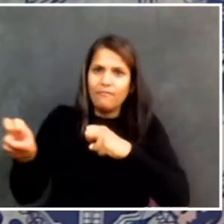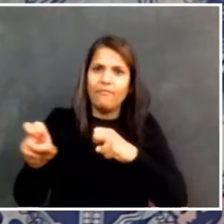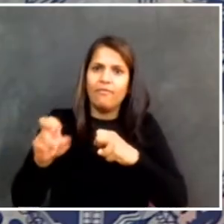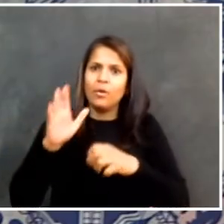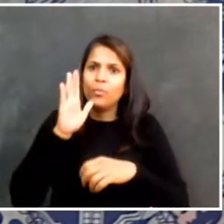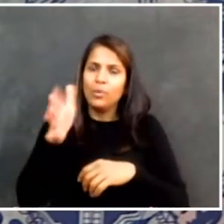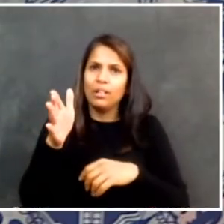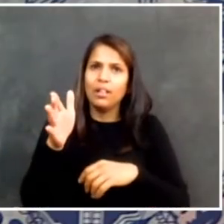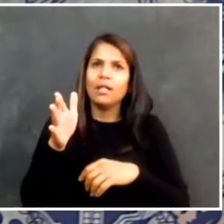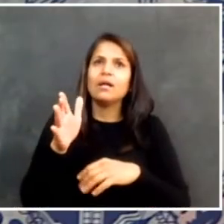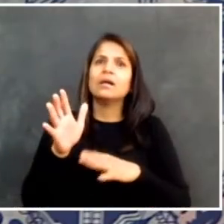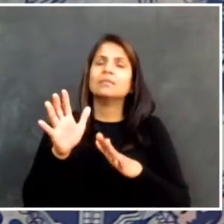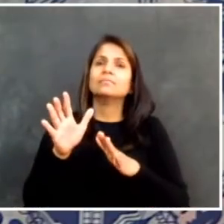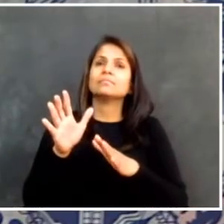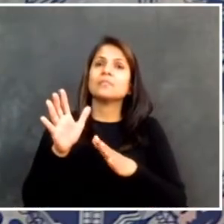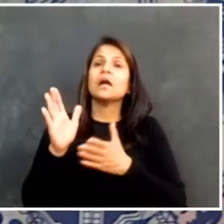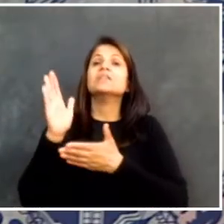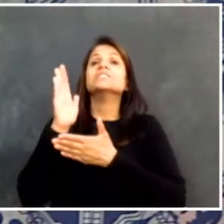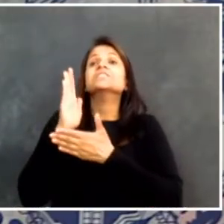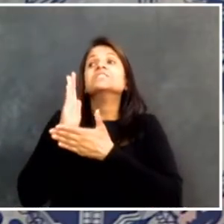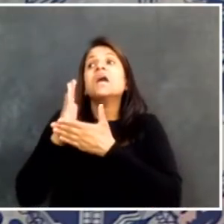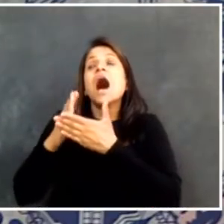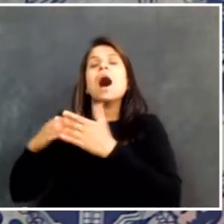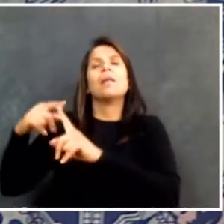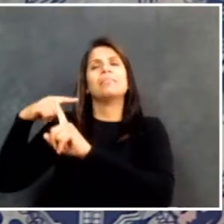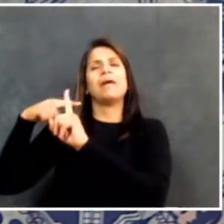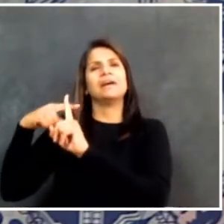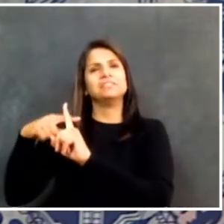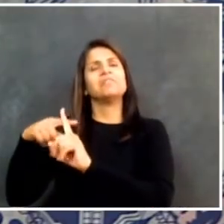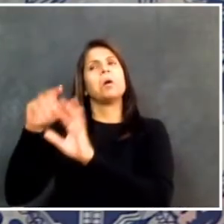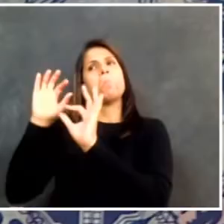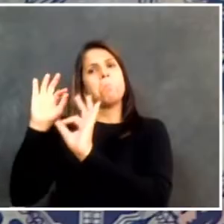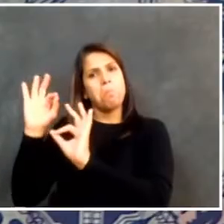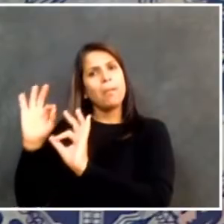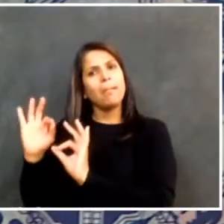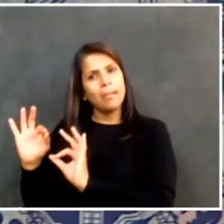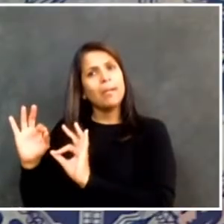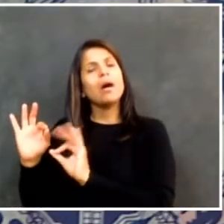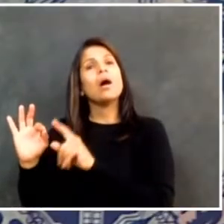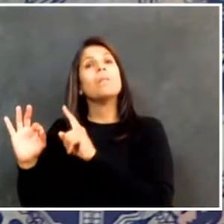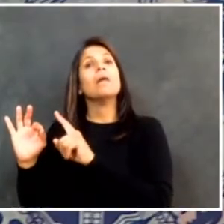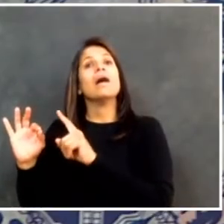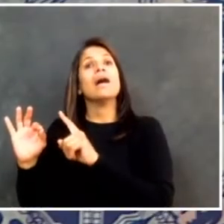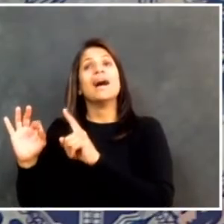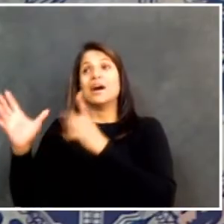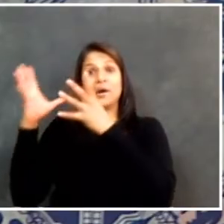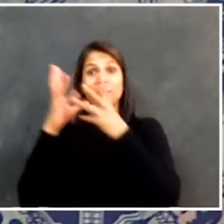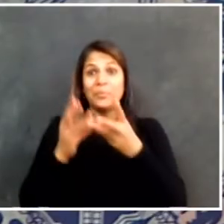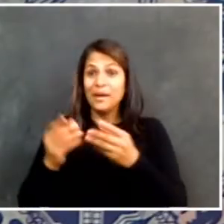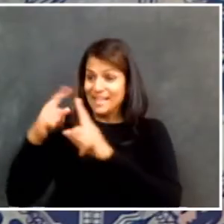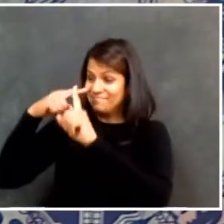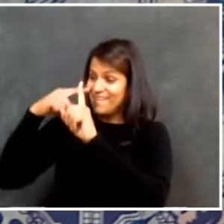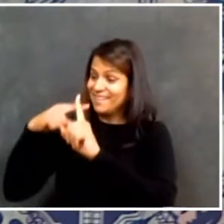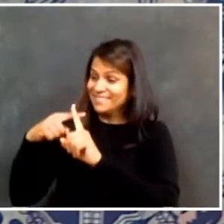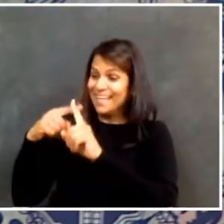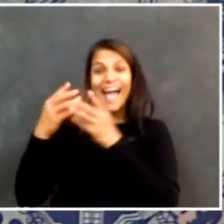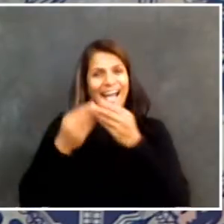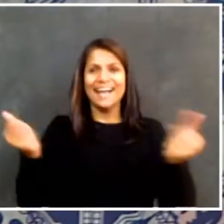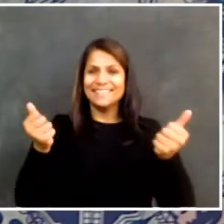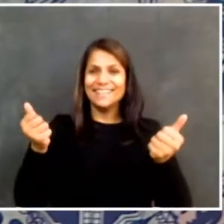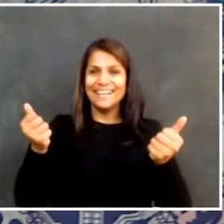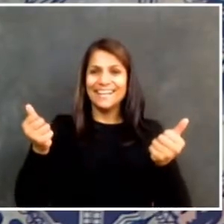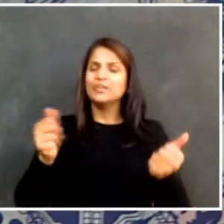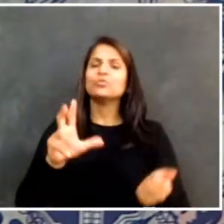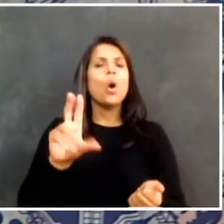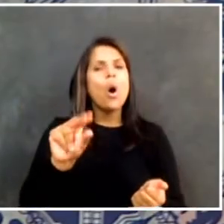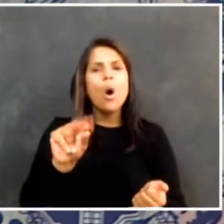that we've been talking about them haven't been stable. So no one should think, that we've got this perfect